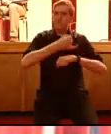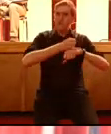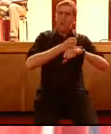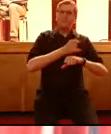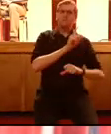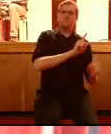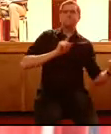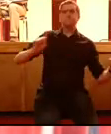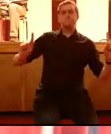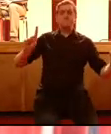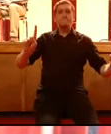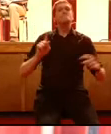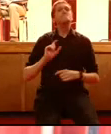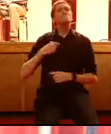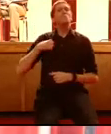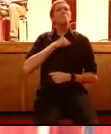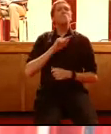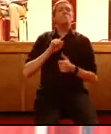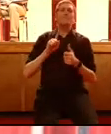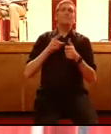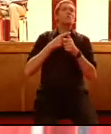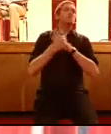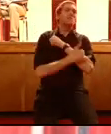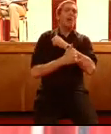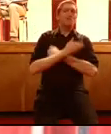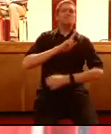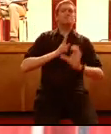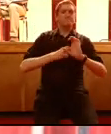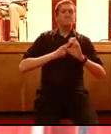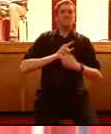to participate in the Guardian program.